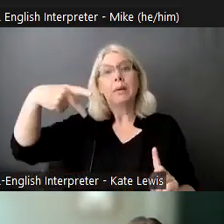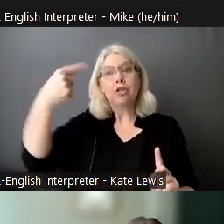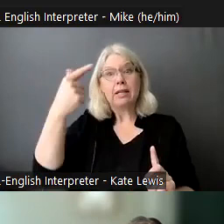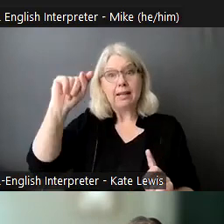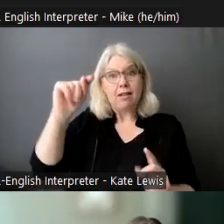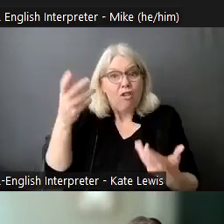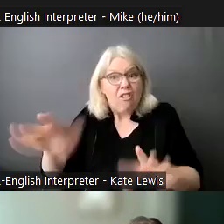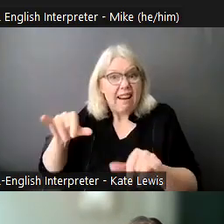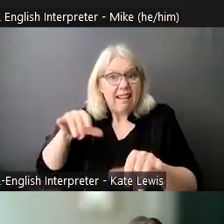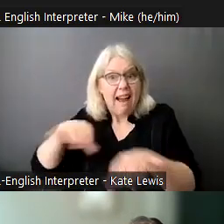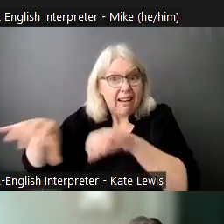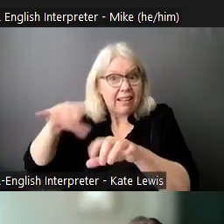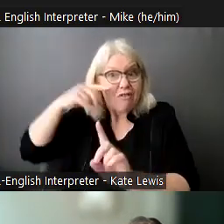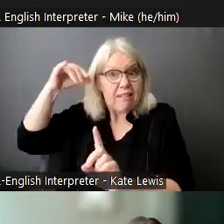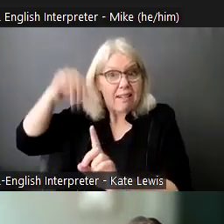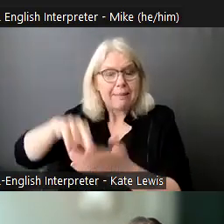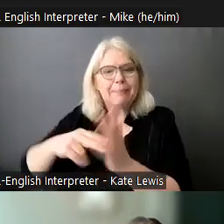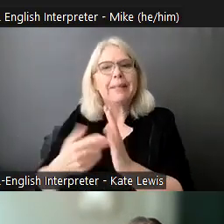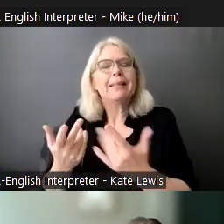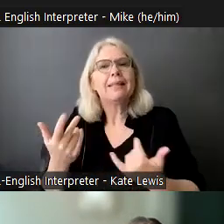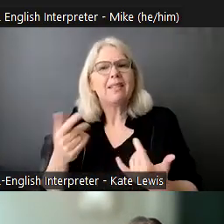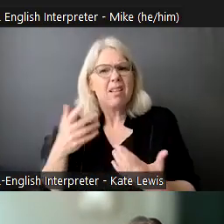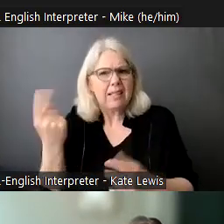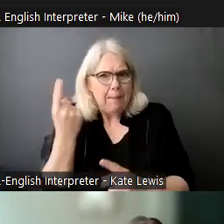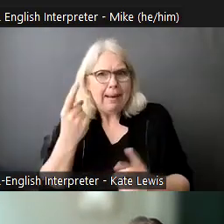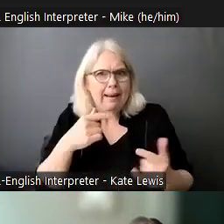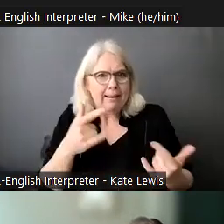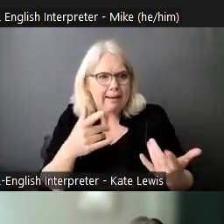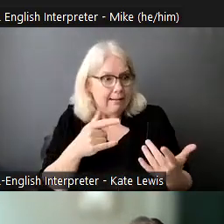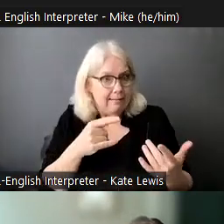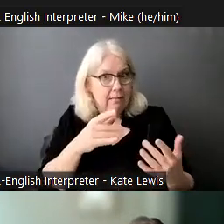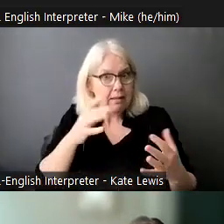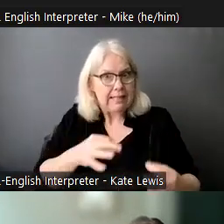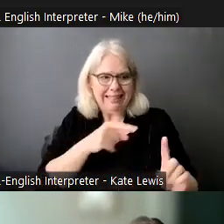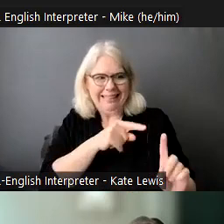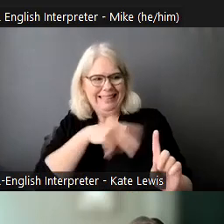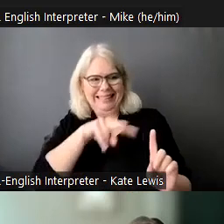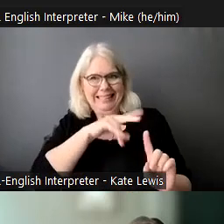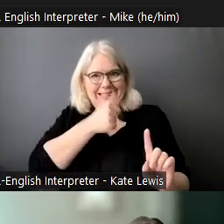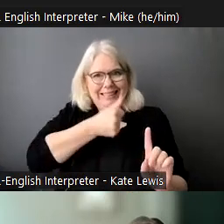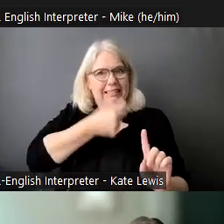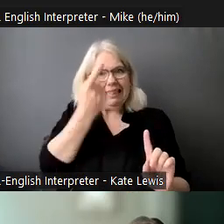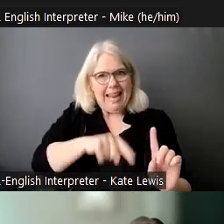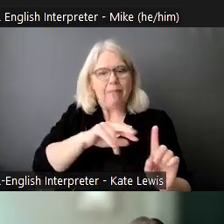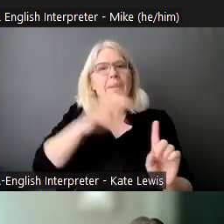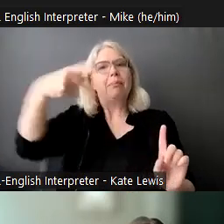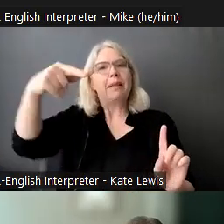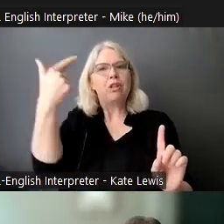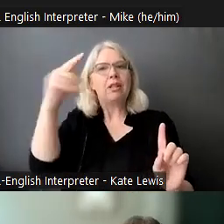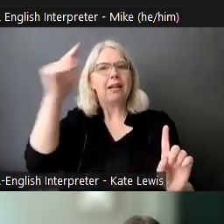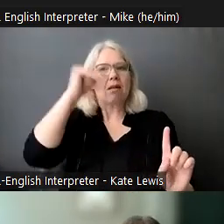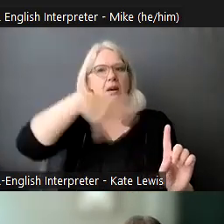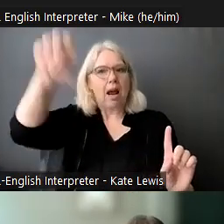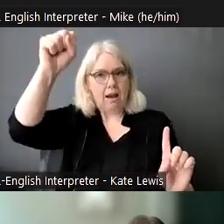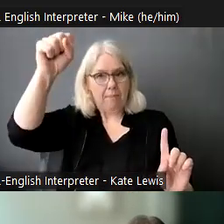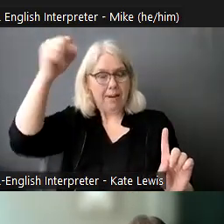they've stepped in, and someone just might need to apply for guardianship from the PGT to take over. I